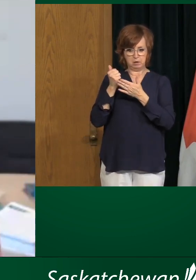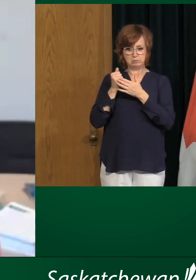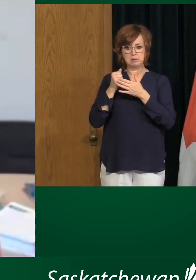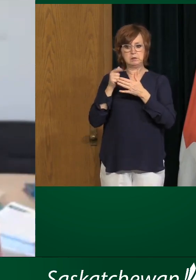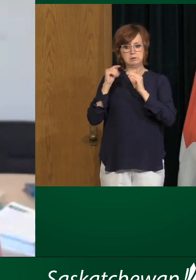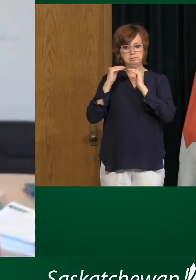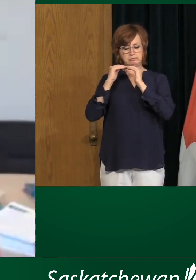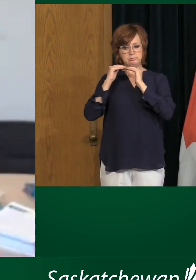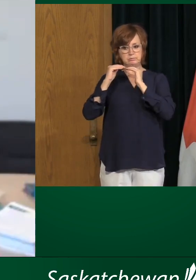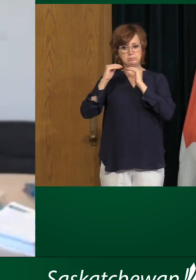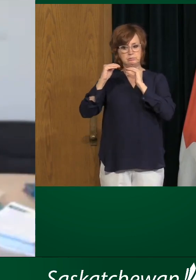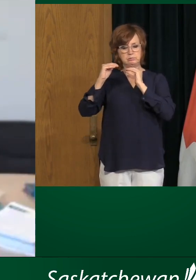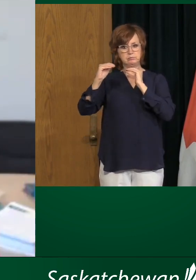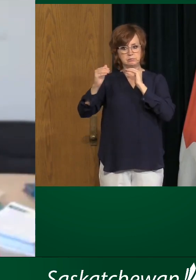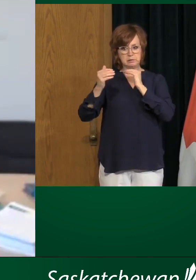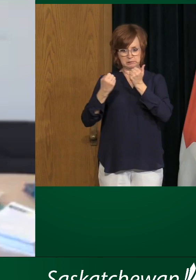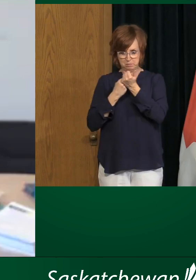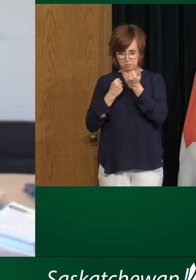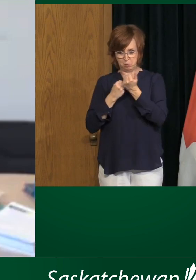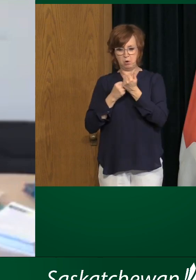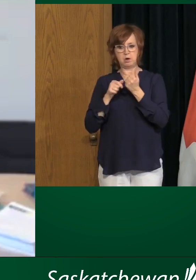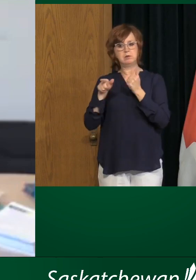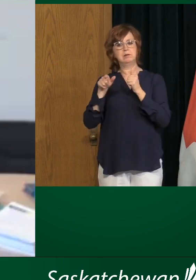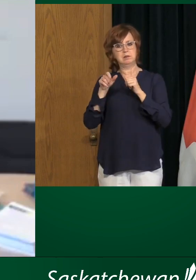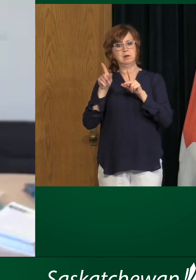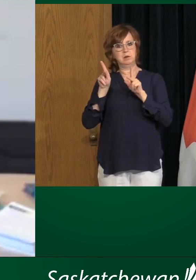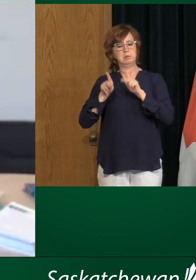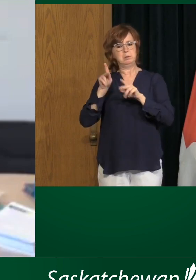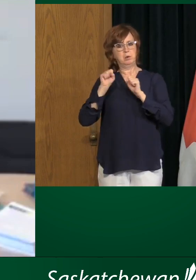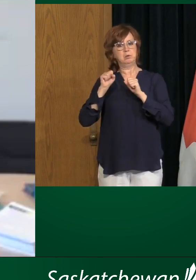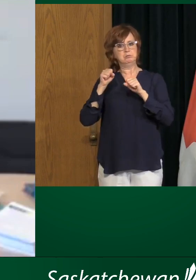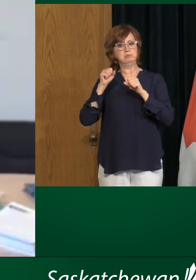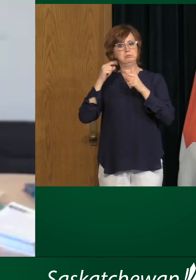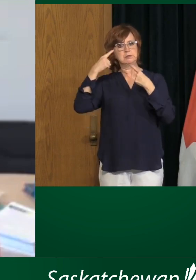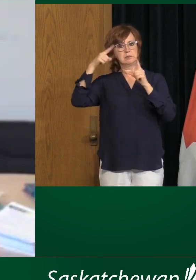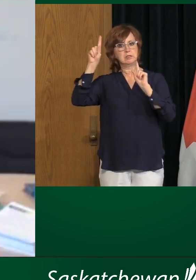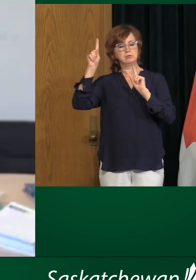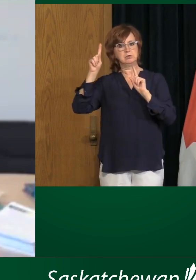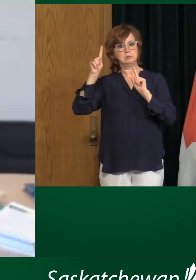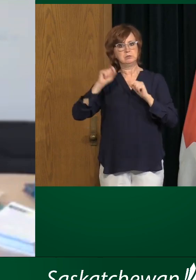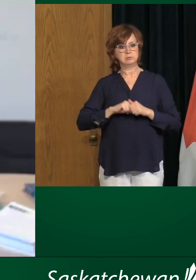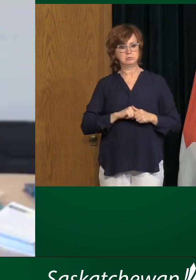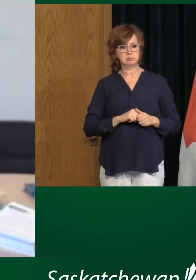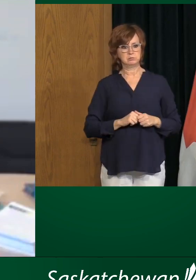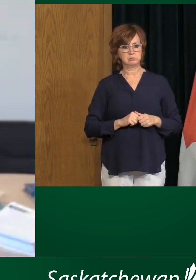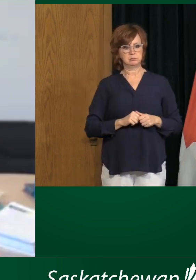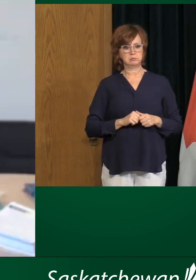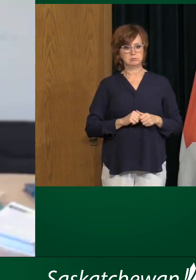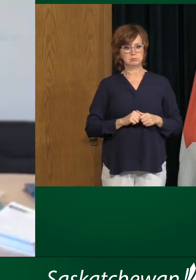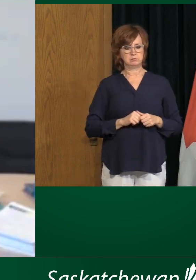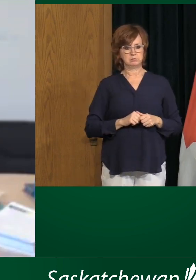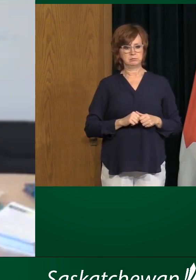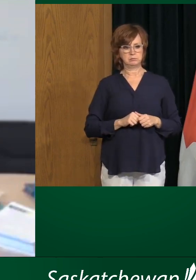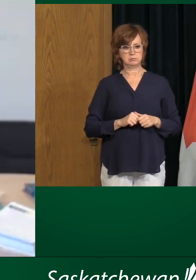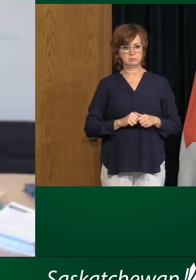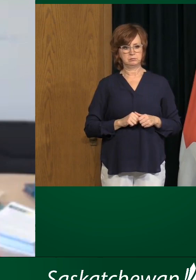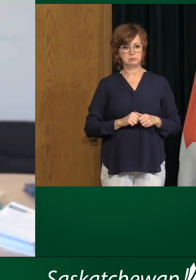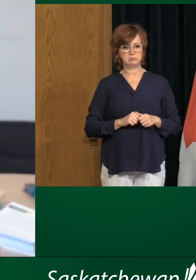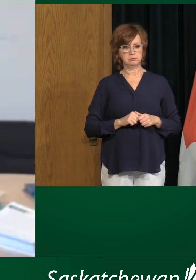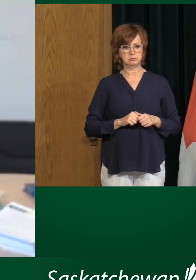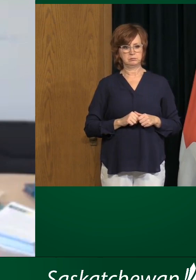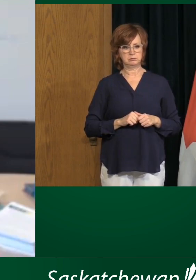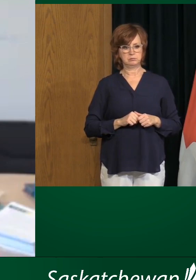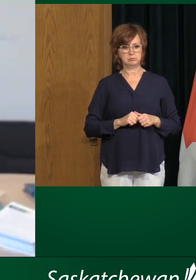success at staying away from hospitals. And we're starting to see increased numbers of patients presenting to the emergency rooms with